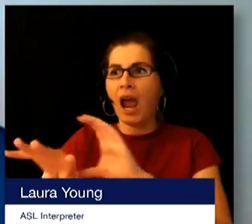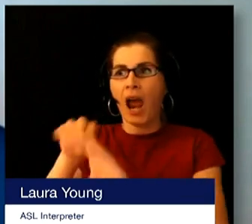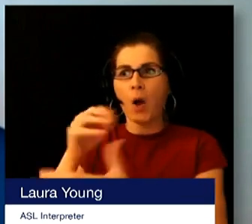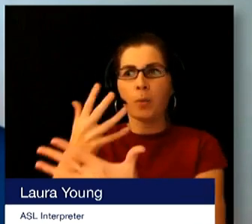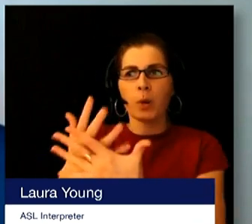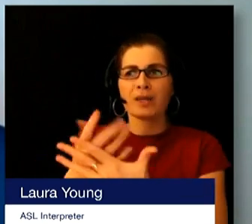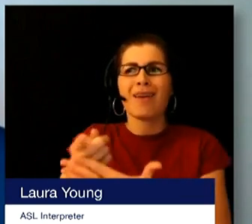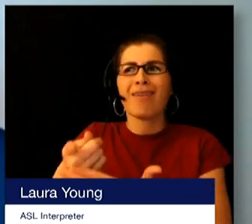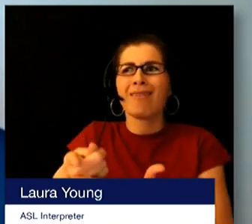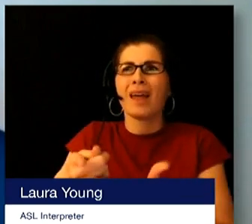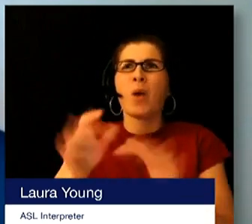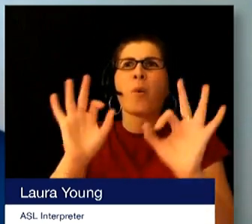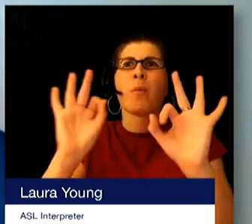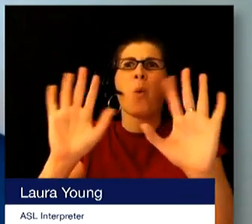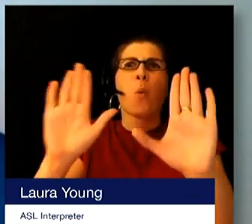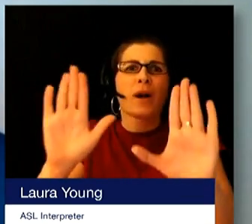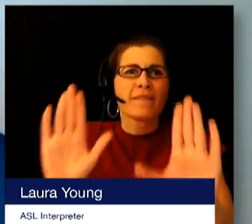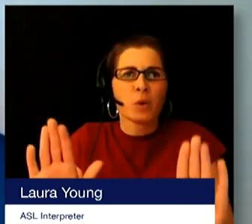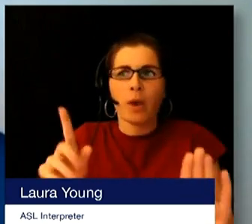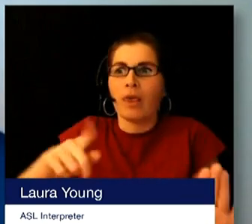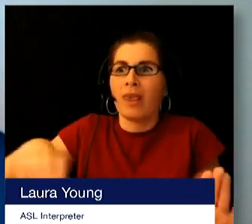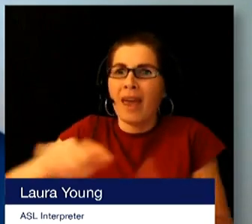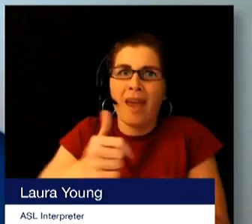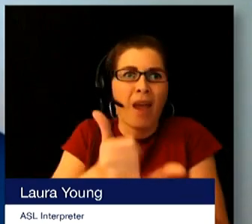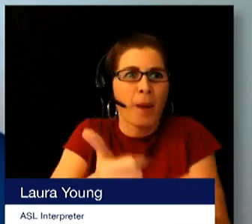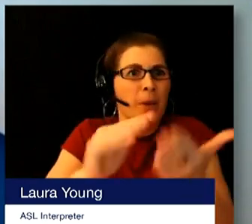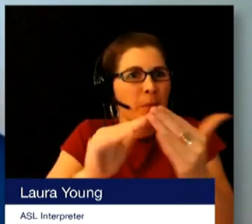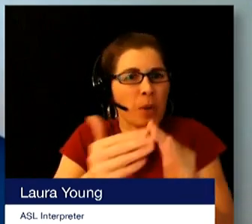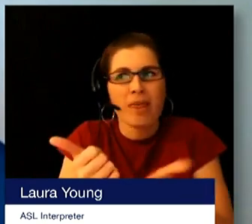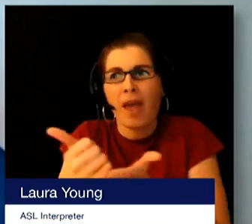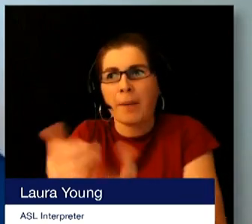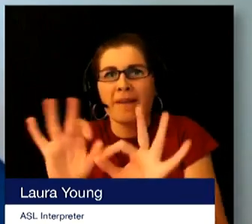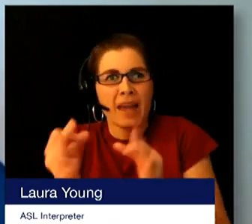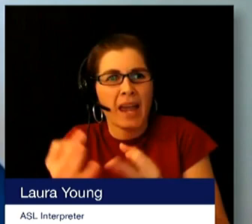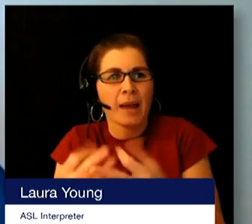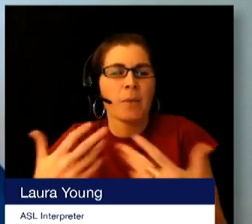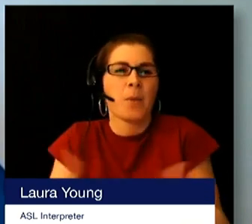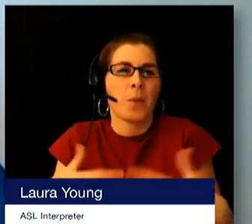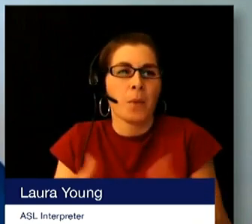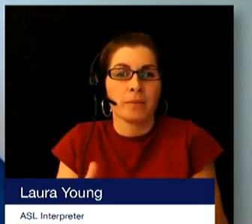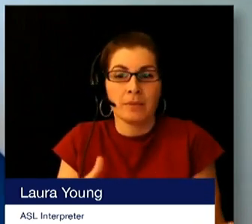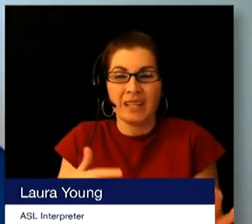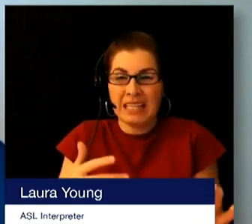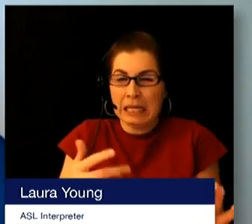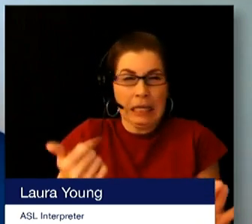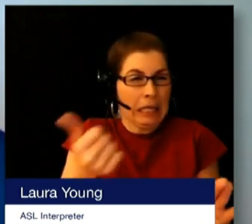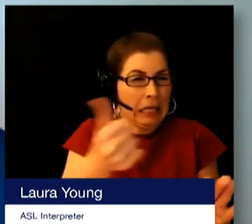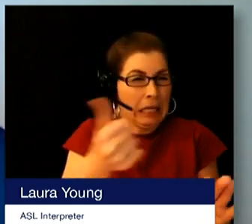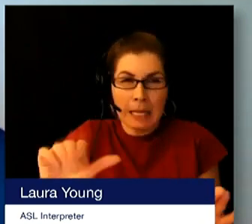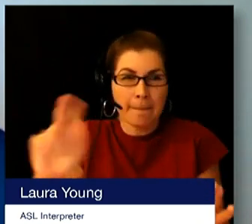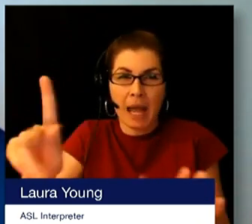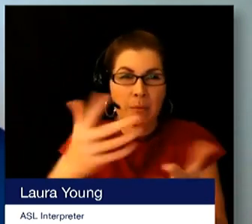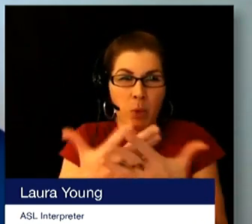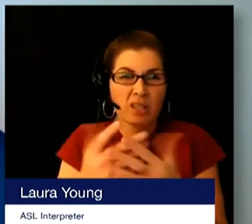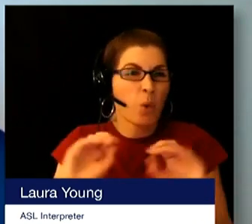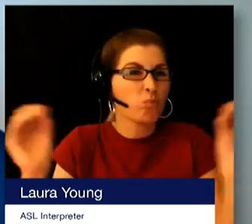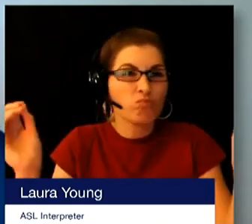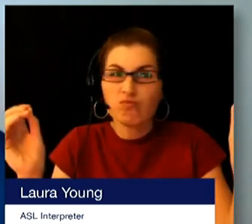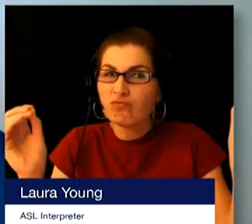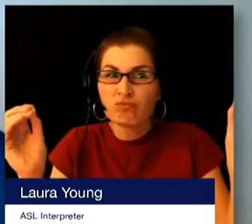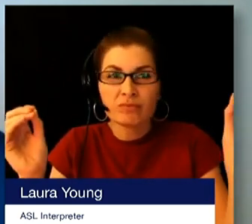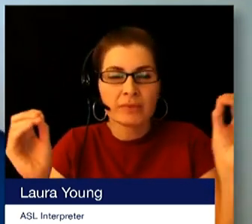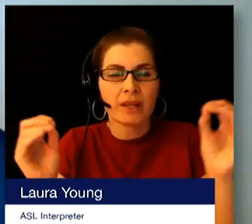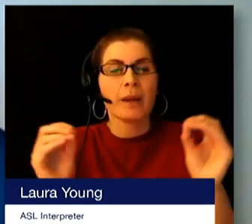themselves, for their family, and for their community. And not a single one of them, you know, has went back. You know, when an individual receives